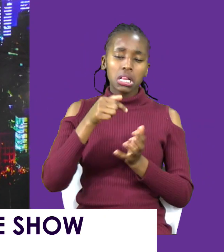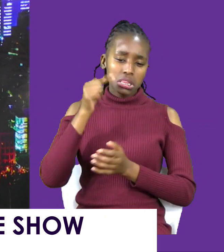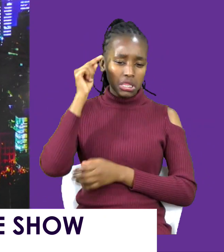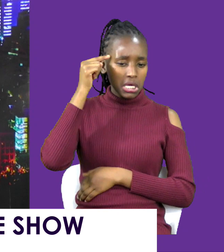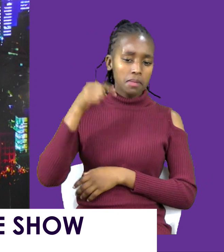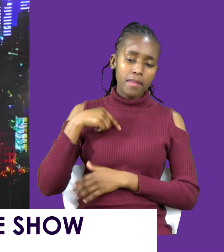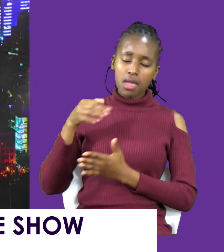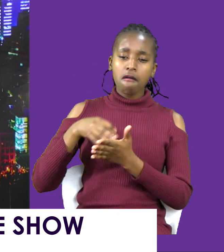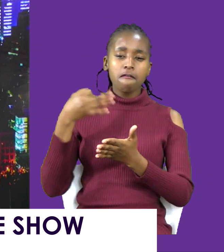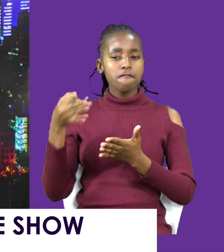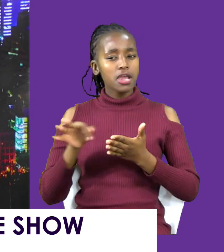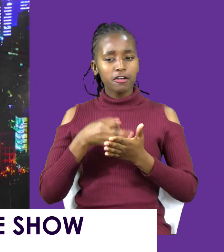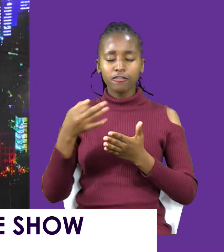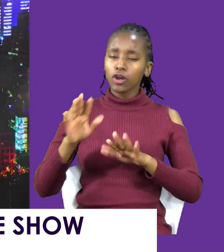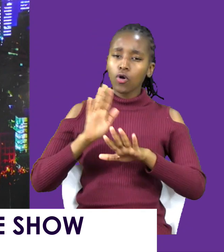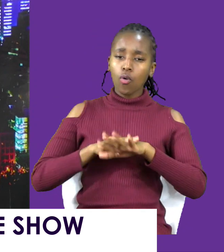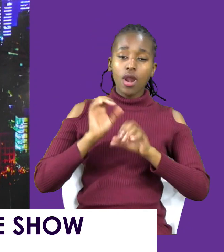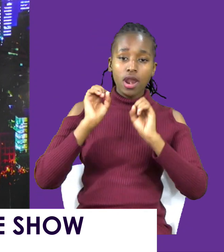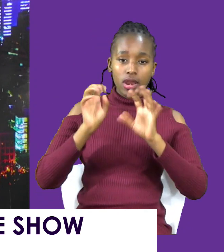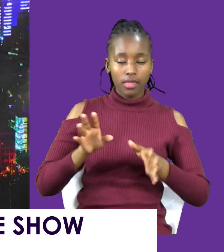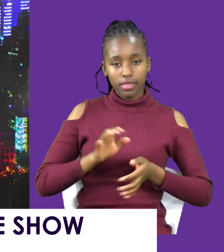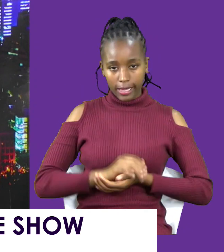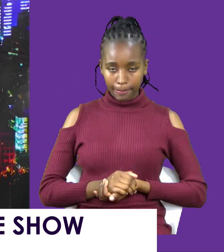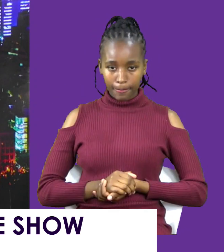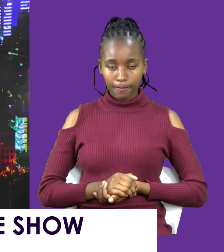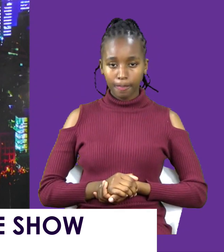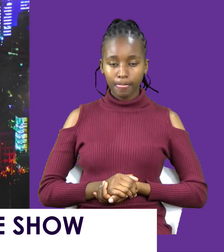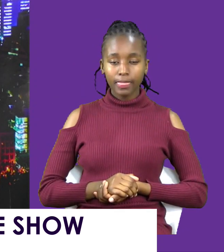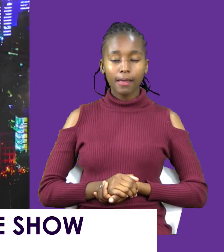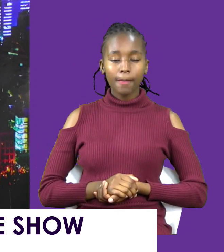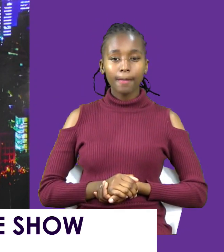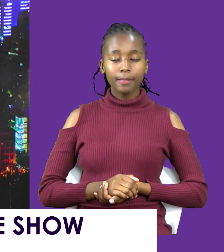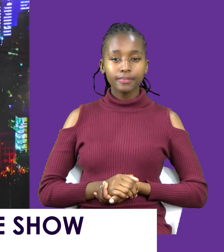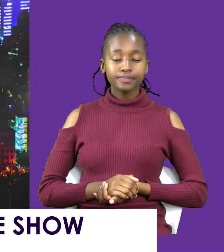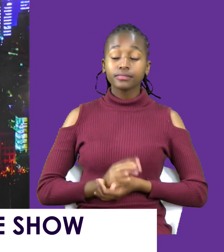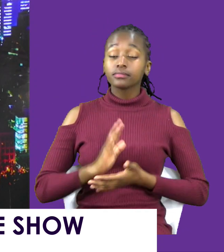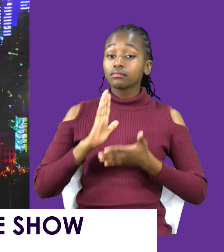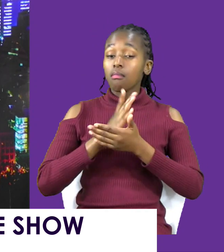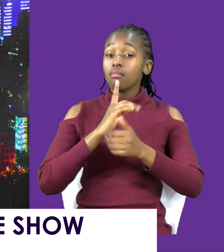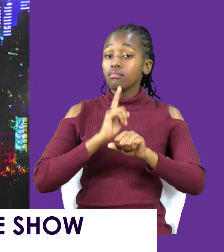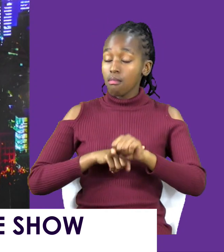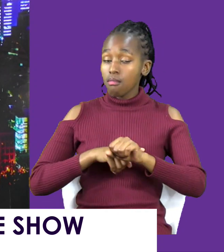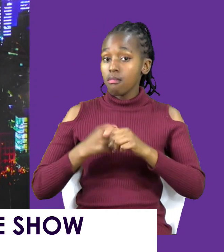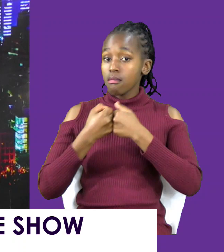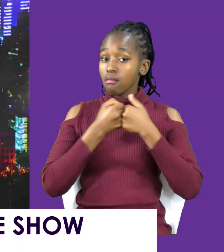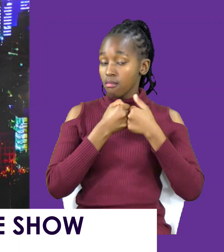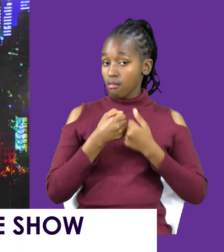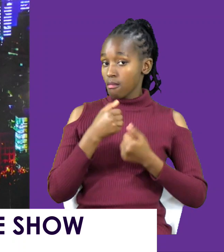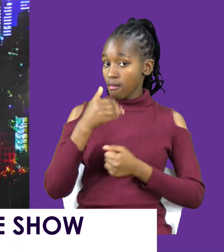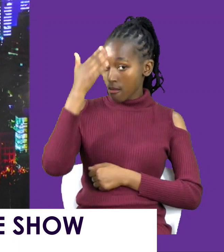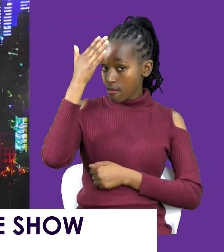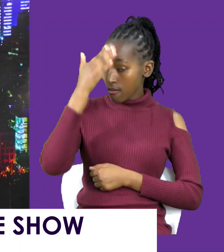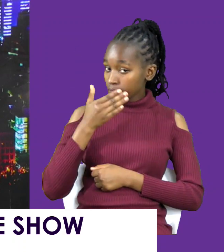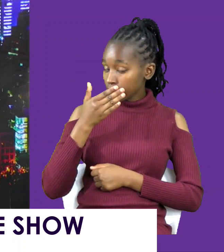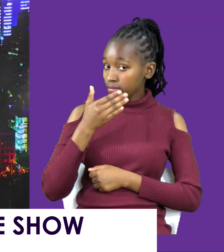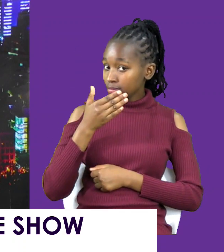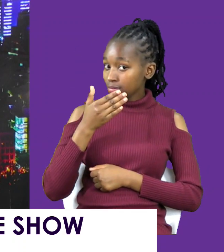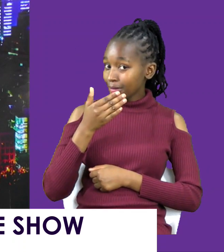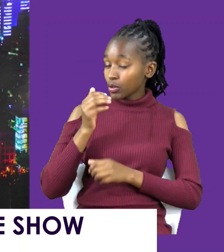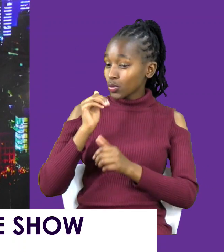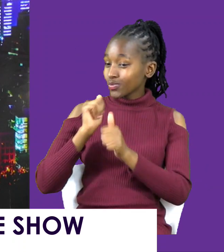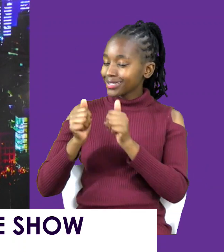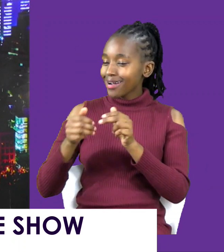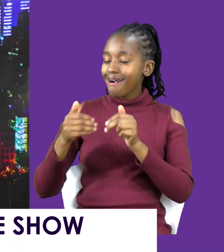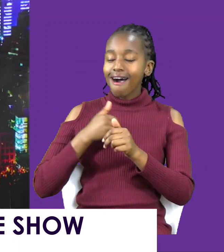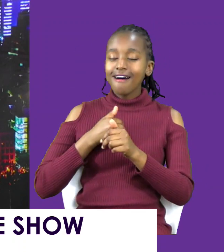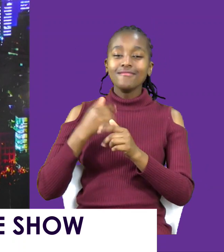how you demystify your challenges. Some challenges only operate in certain environments. The